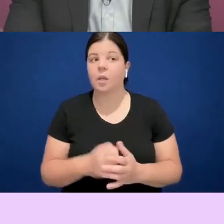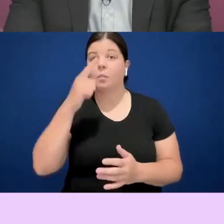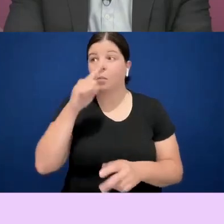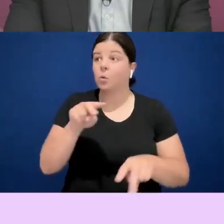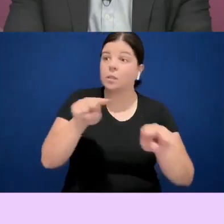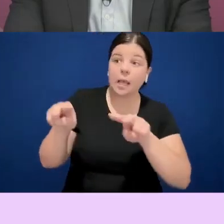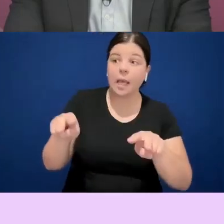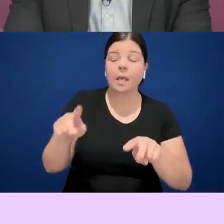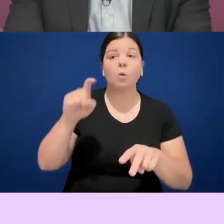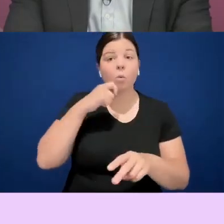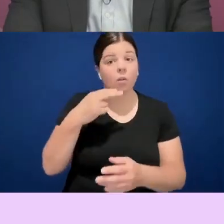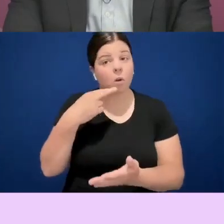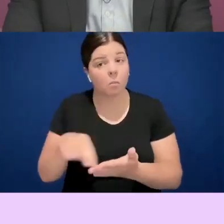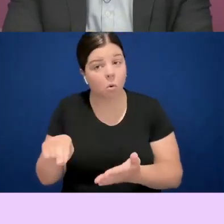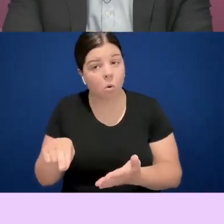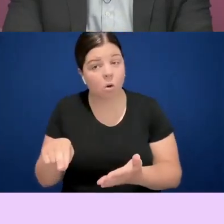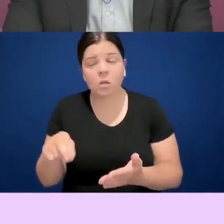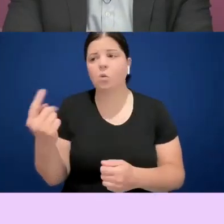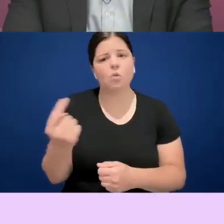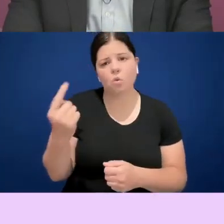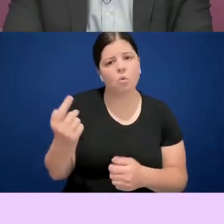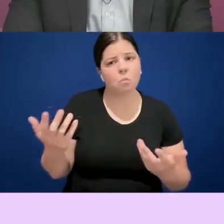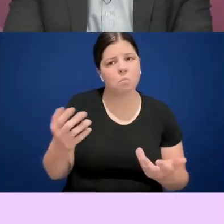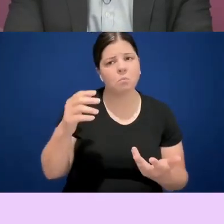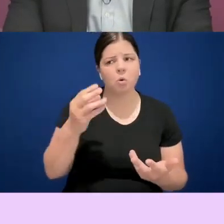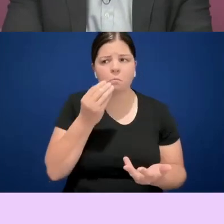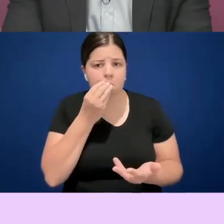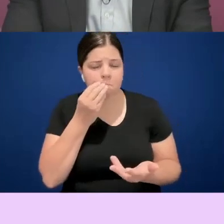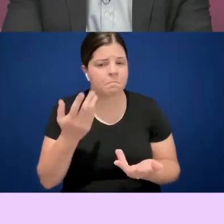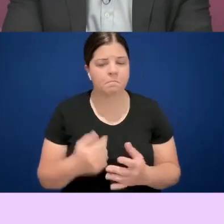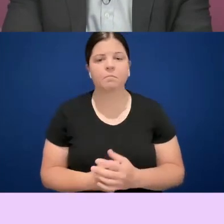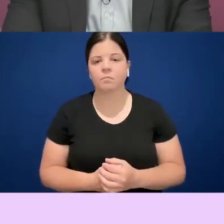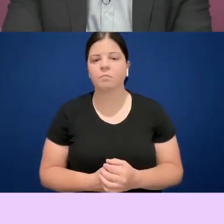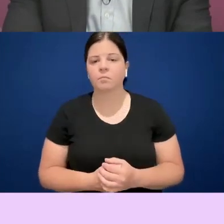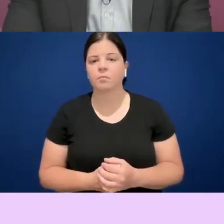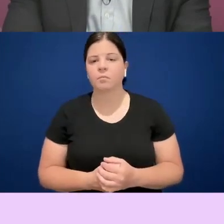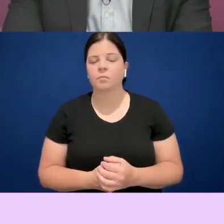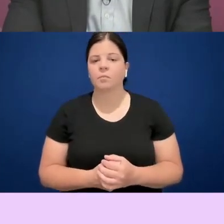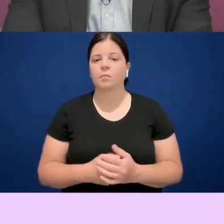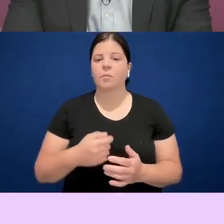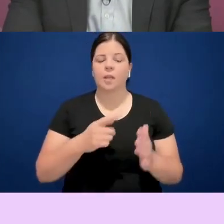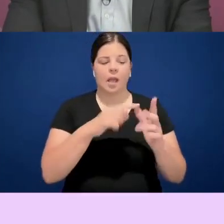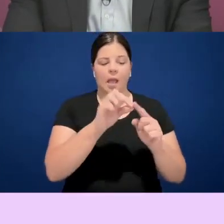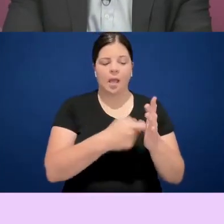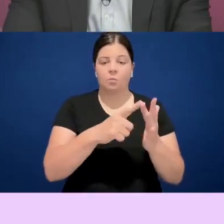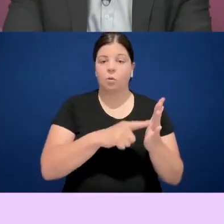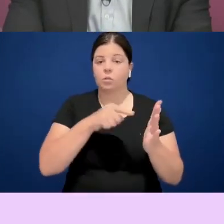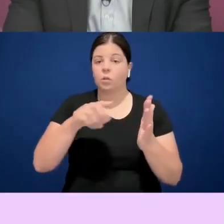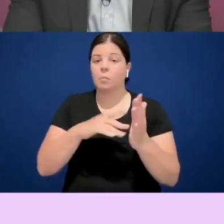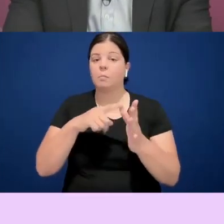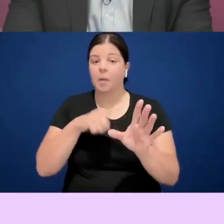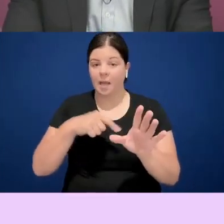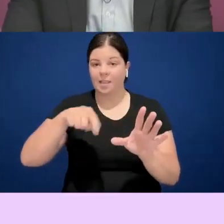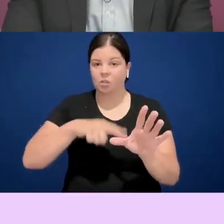it, and to whom. Online surveys were undertaken between April and May this year, and I'll now share with you some of the key